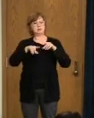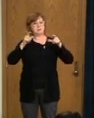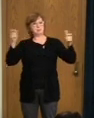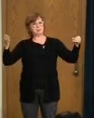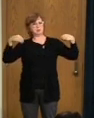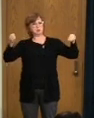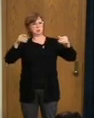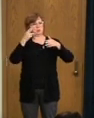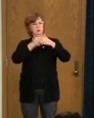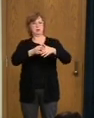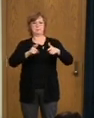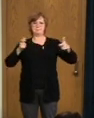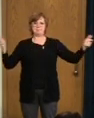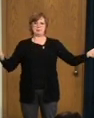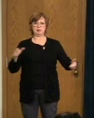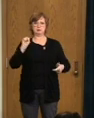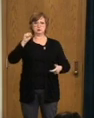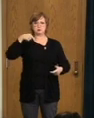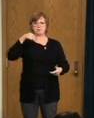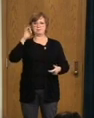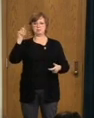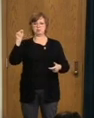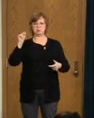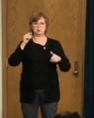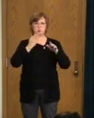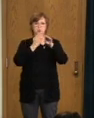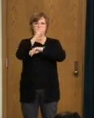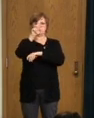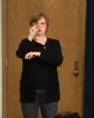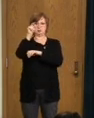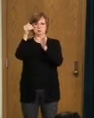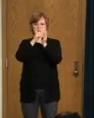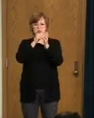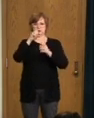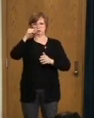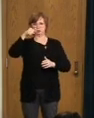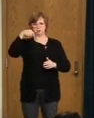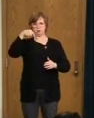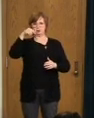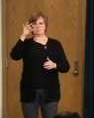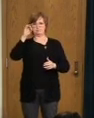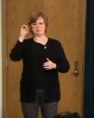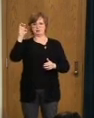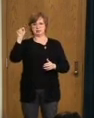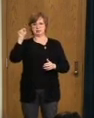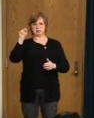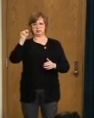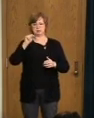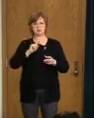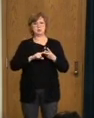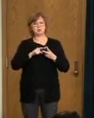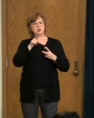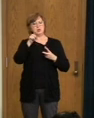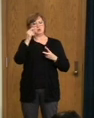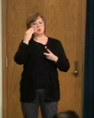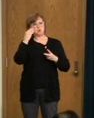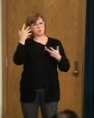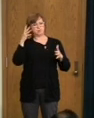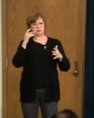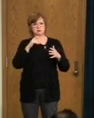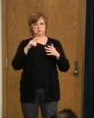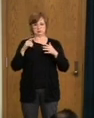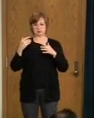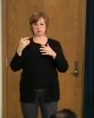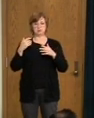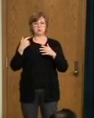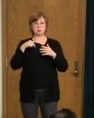that have a square footage that is larger than 20,000 square feet. As you know, our government recently